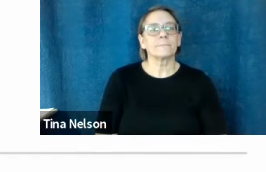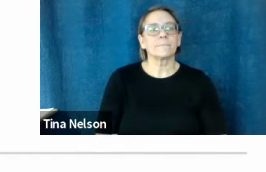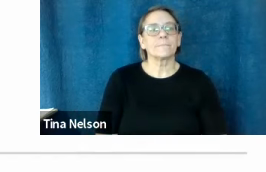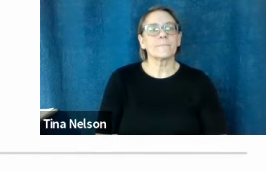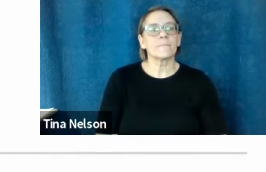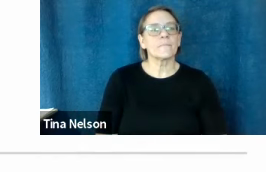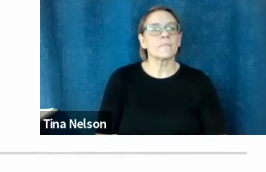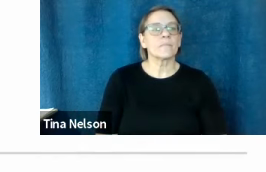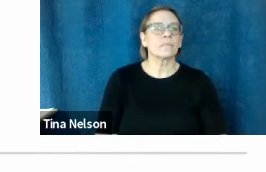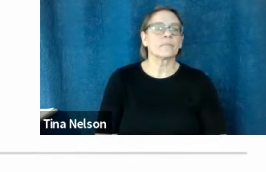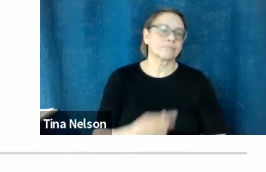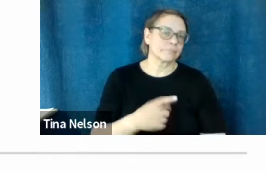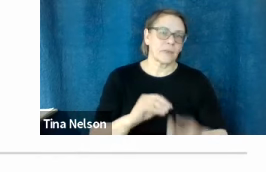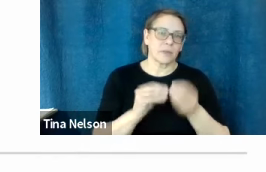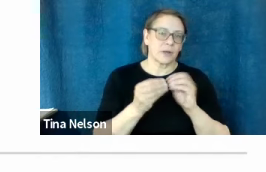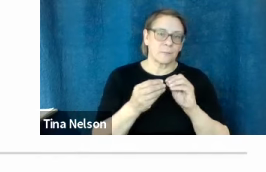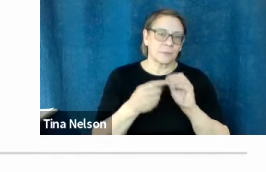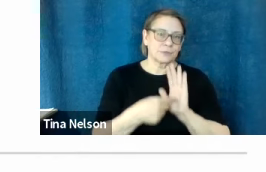Here's just the numerical breakdown.